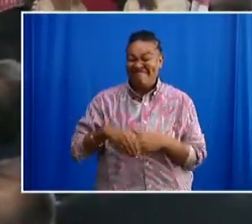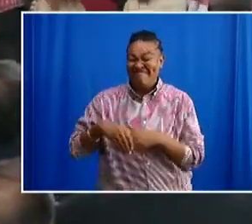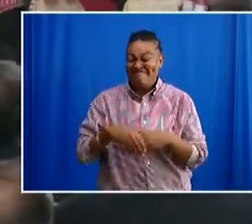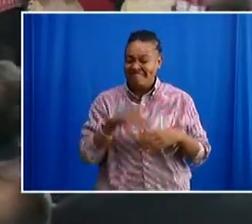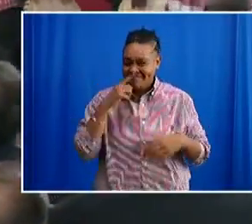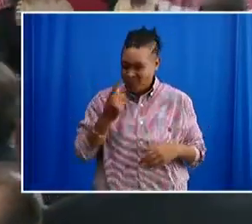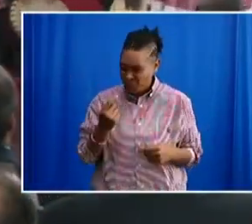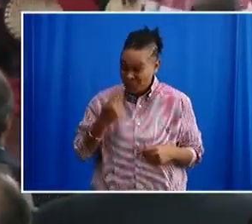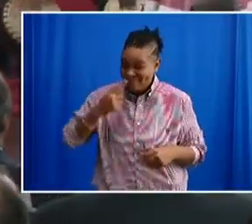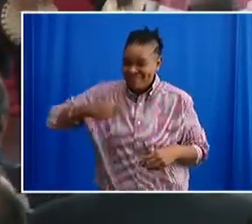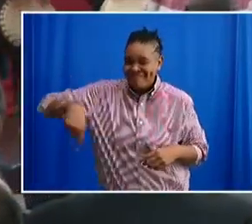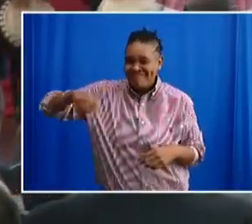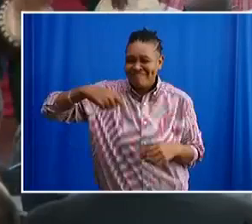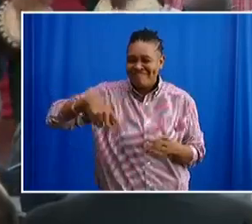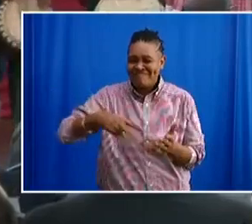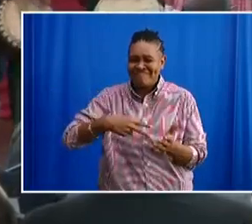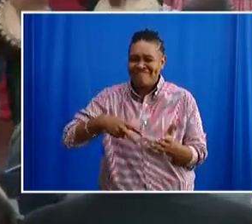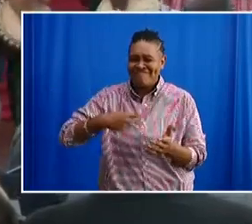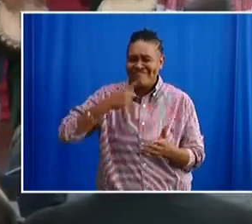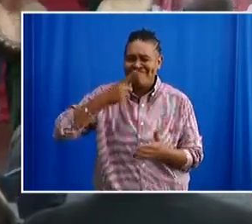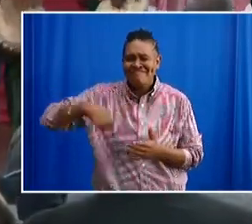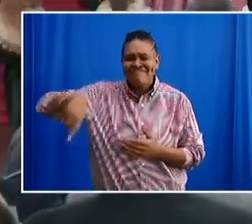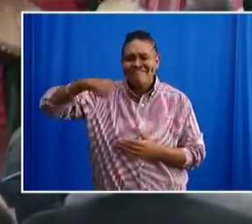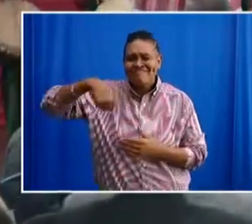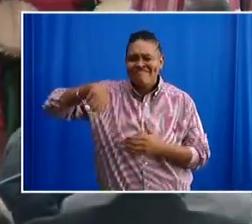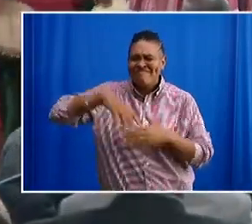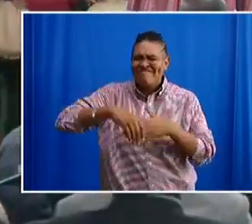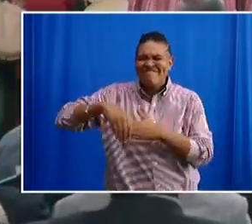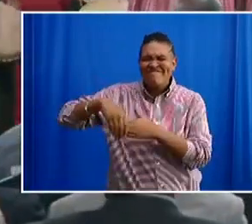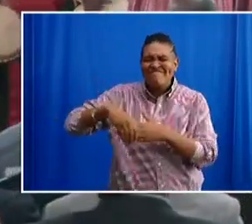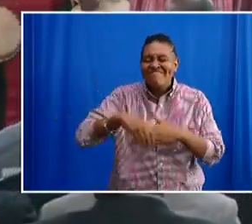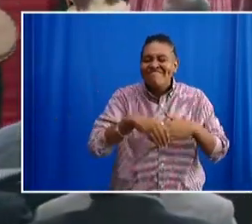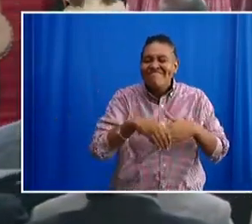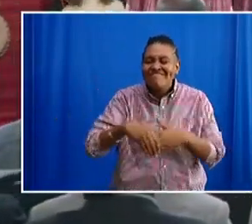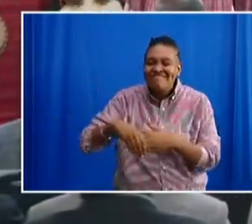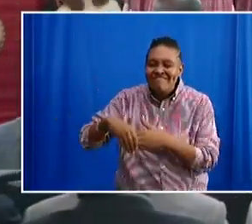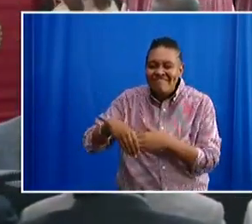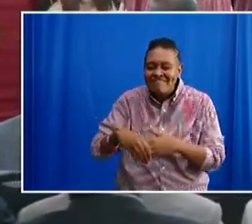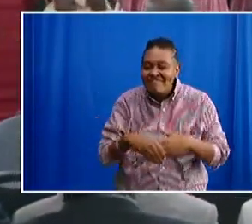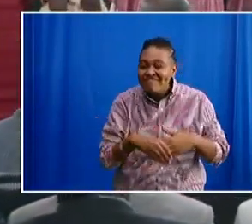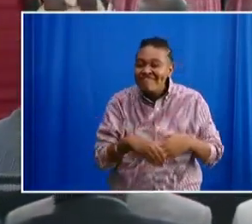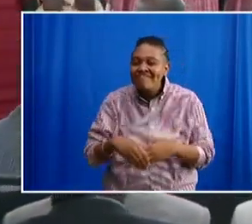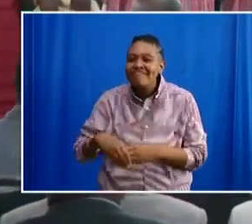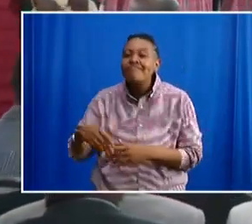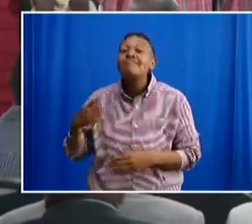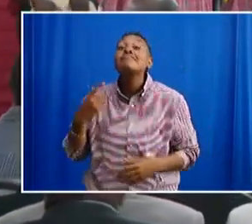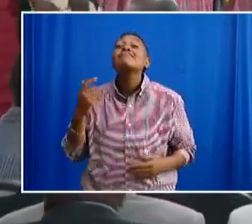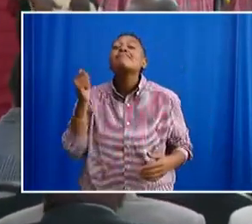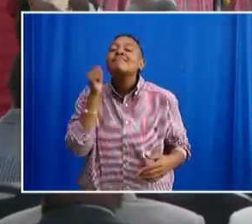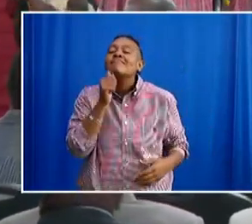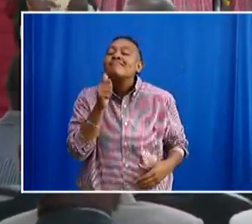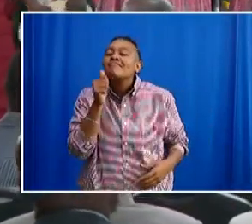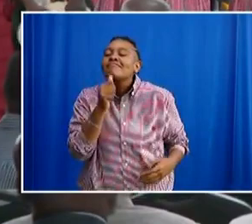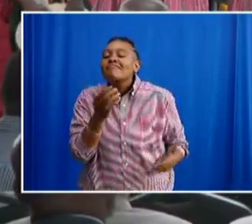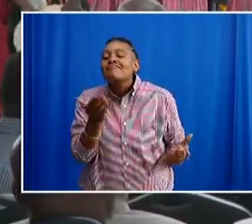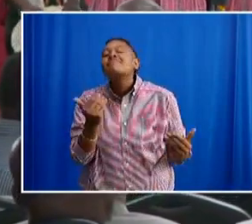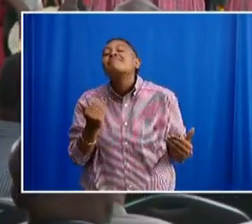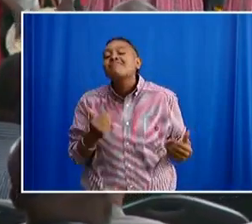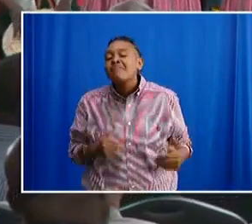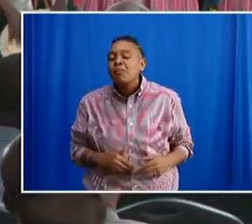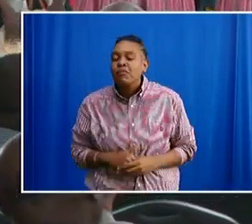girl. Make me wheel and turn till we tumble down. Make me hold your hand, yeah.